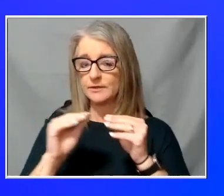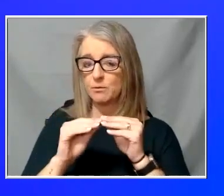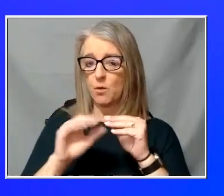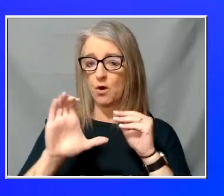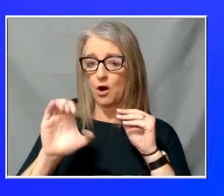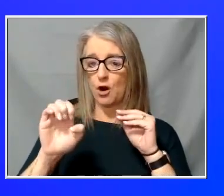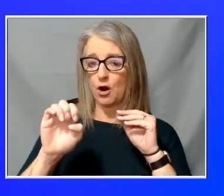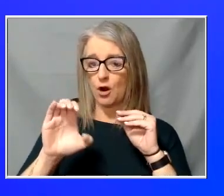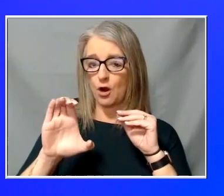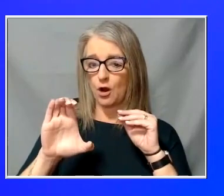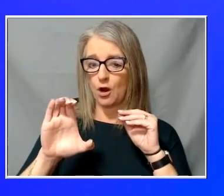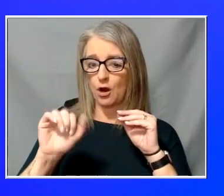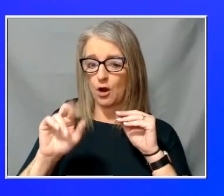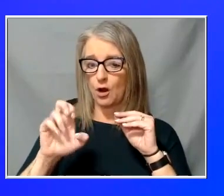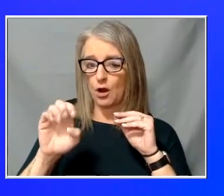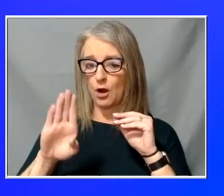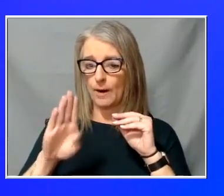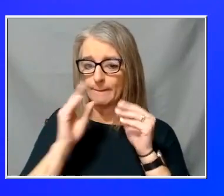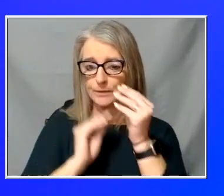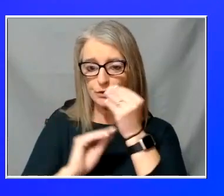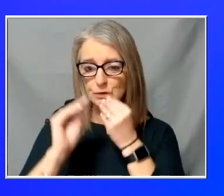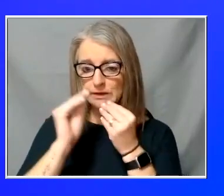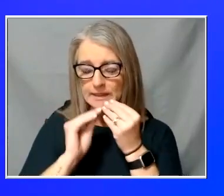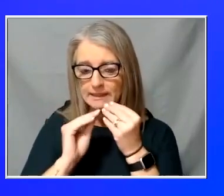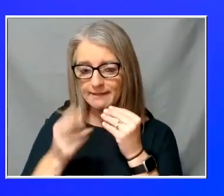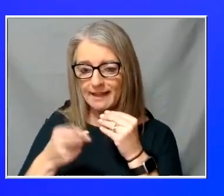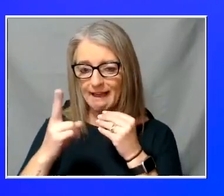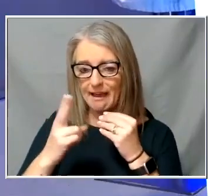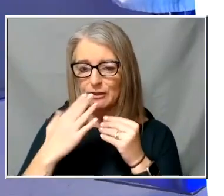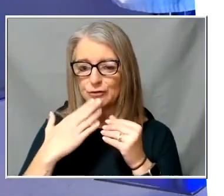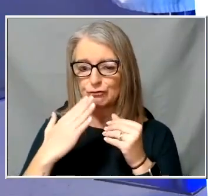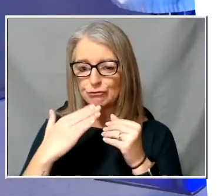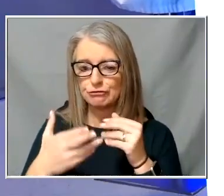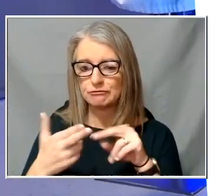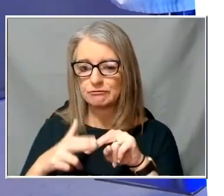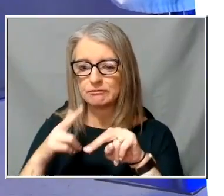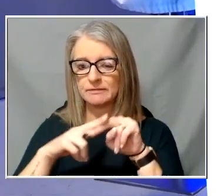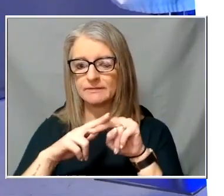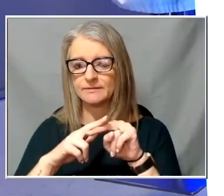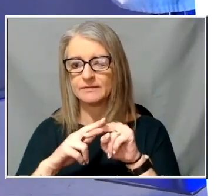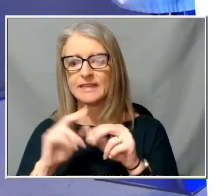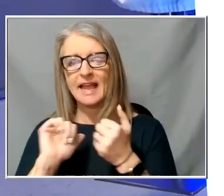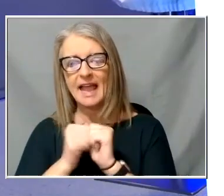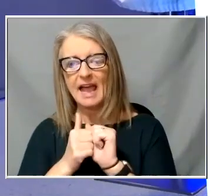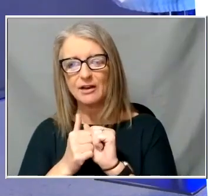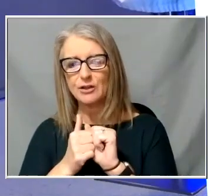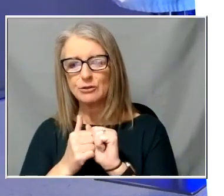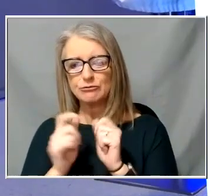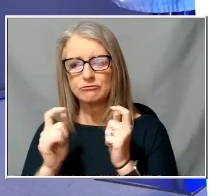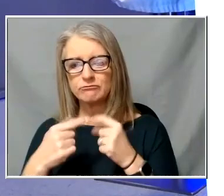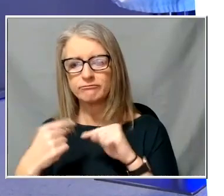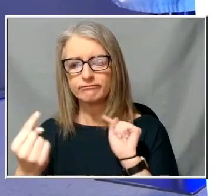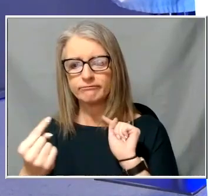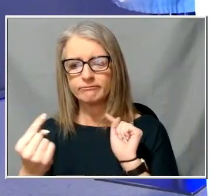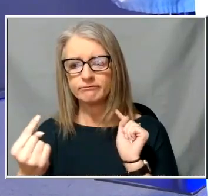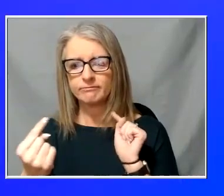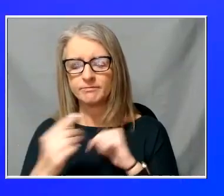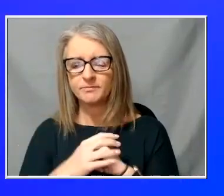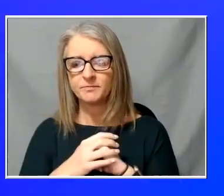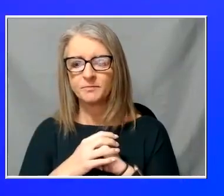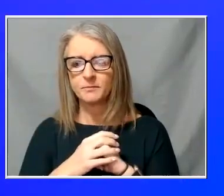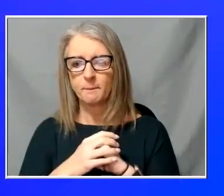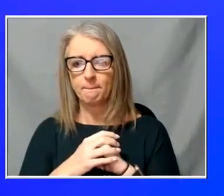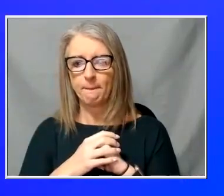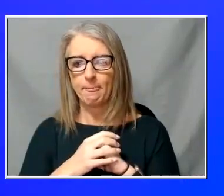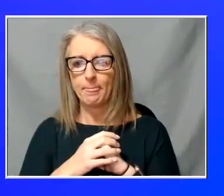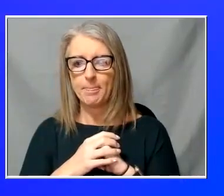you consume, the higher blood sugar will be. So what foods do you eat to counterbalance that? So, so with that